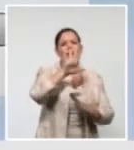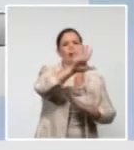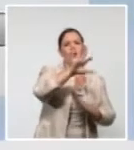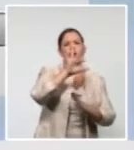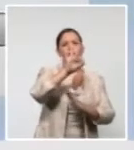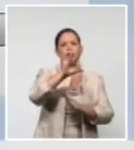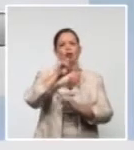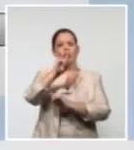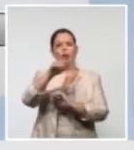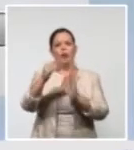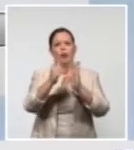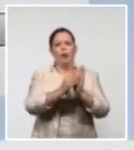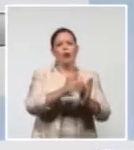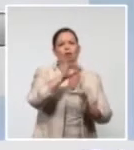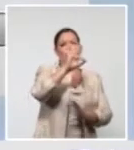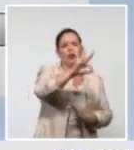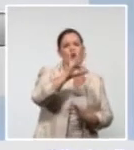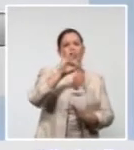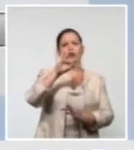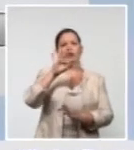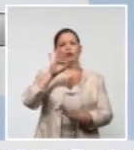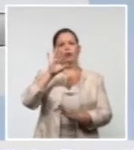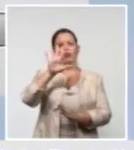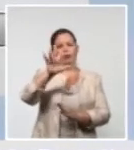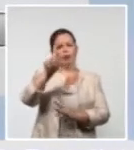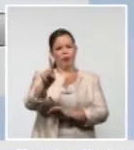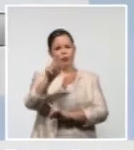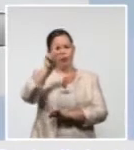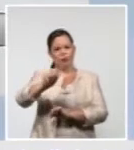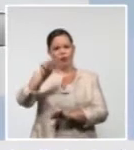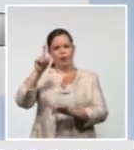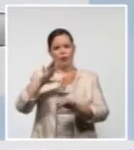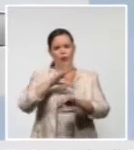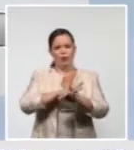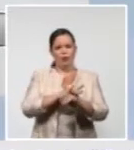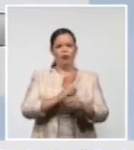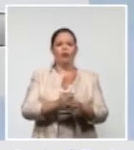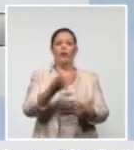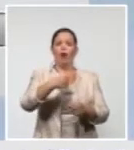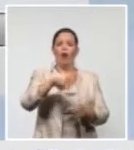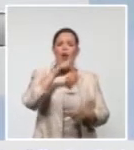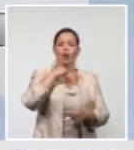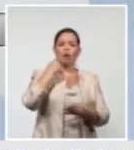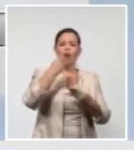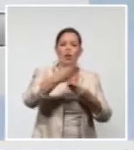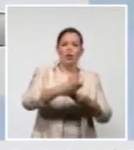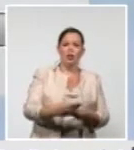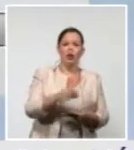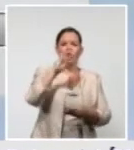136,981 new cases of COVID-19 yesterday, for a total of